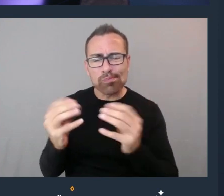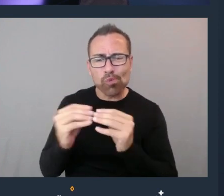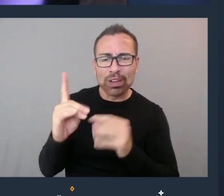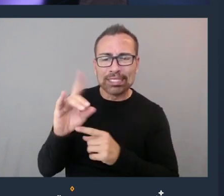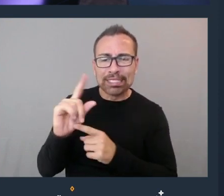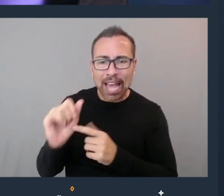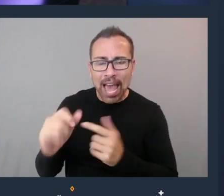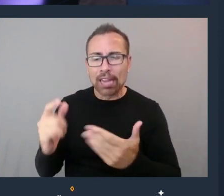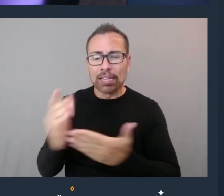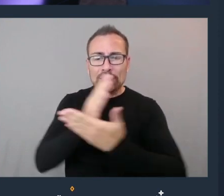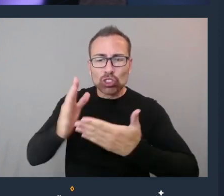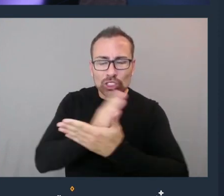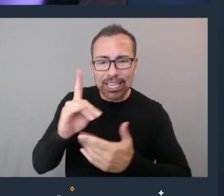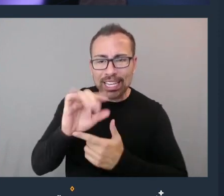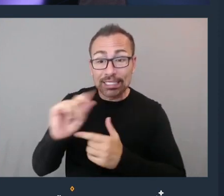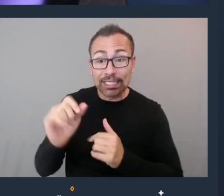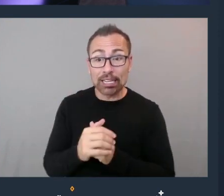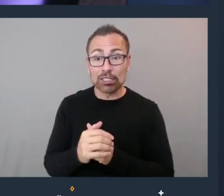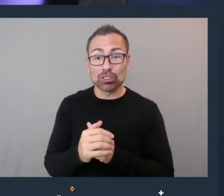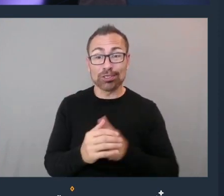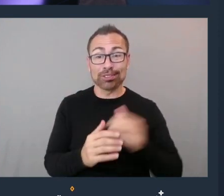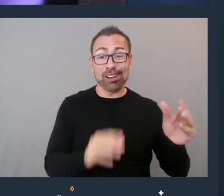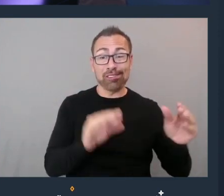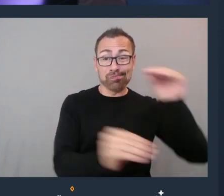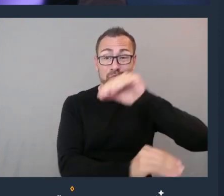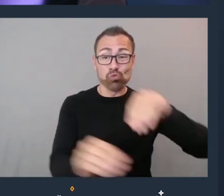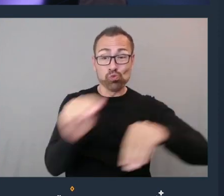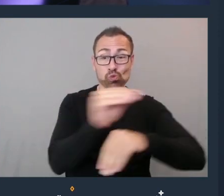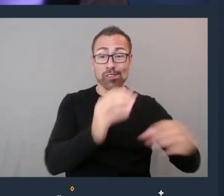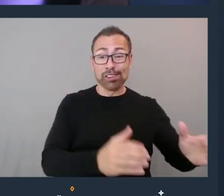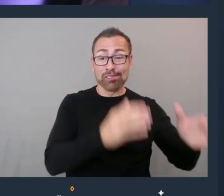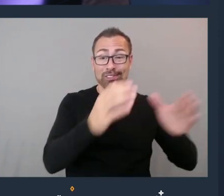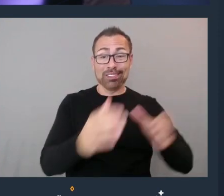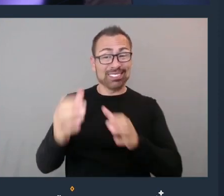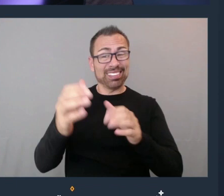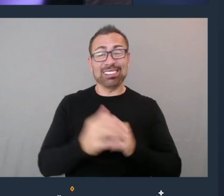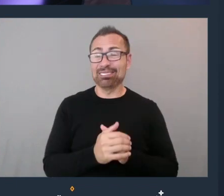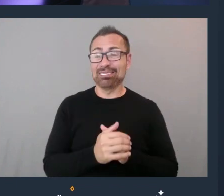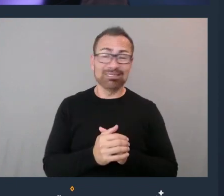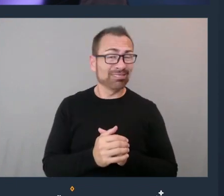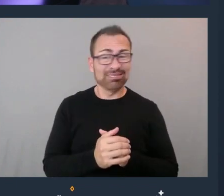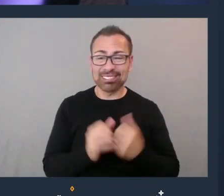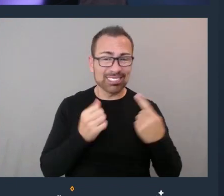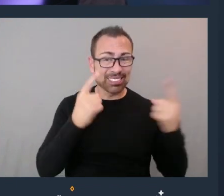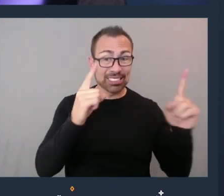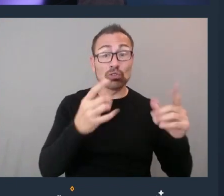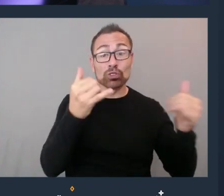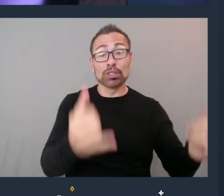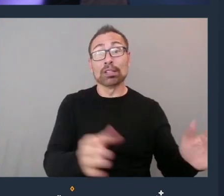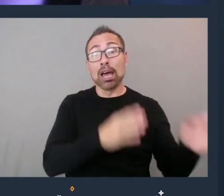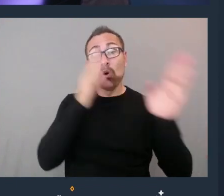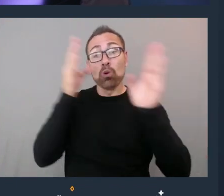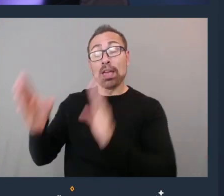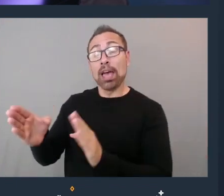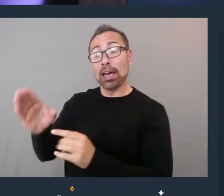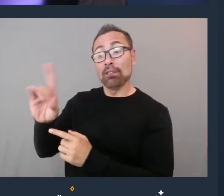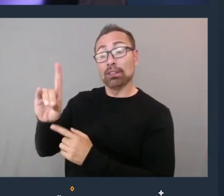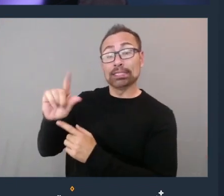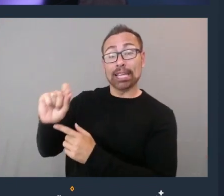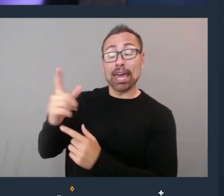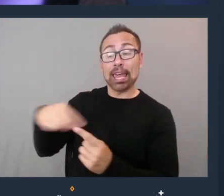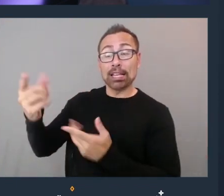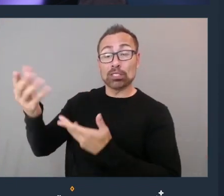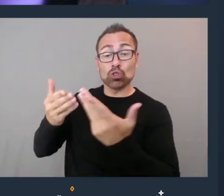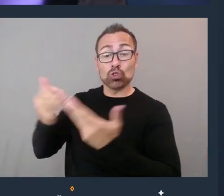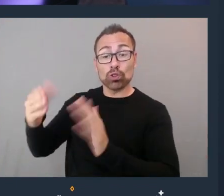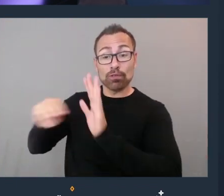between silos. Instead, customers are adopting what I term a data as a service model, where data sets are created once and then shared